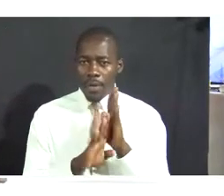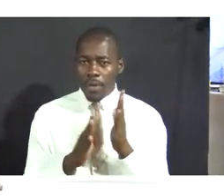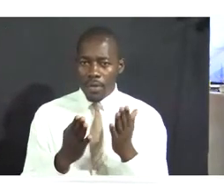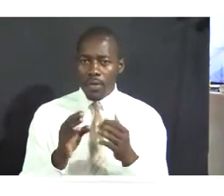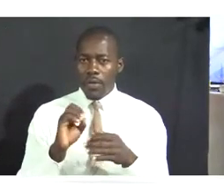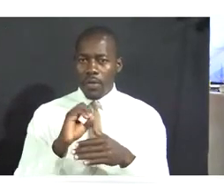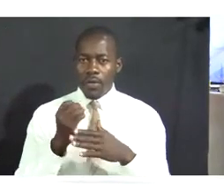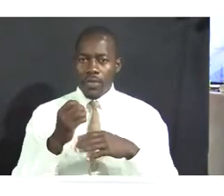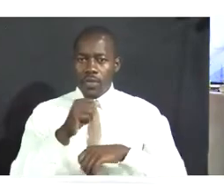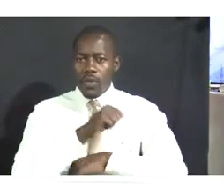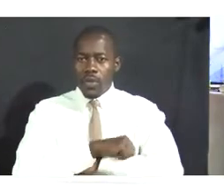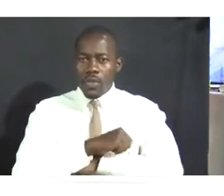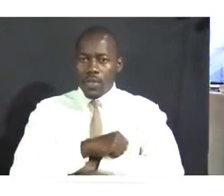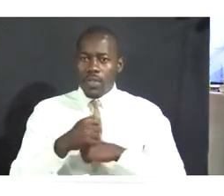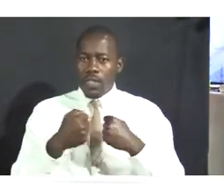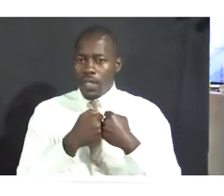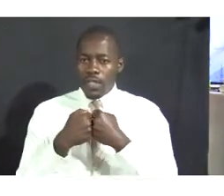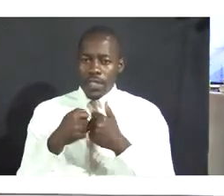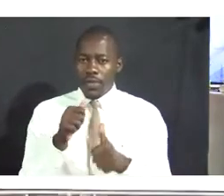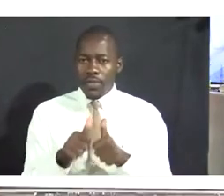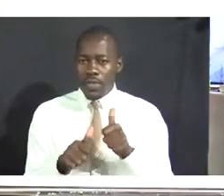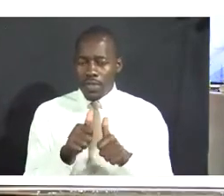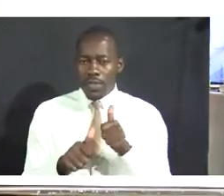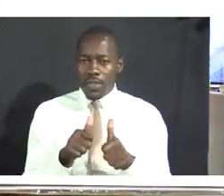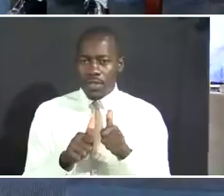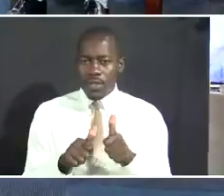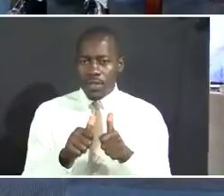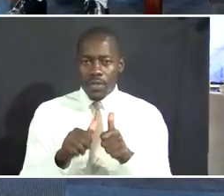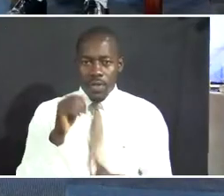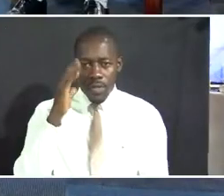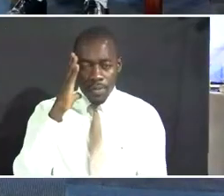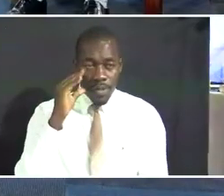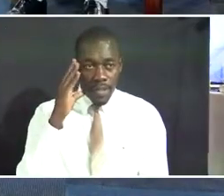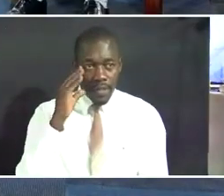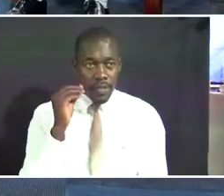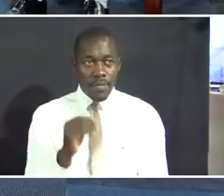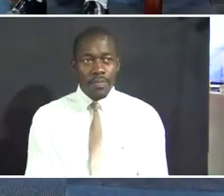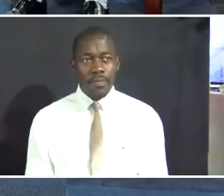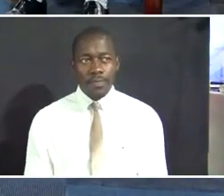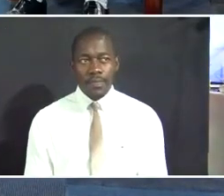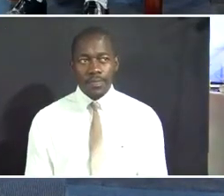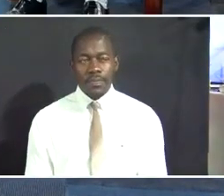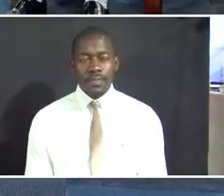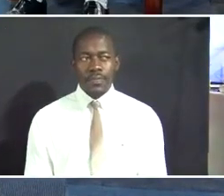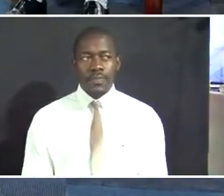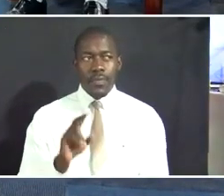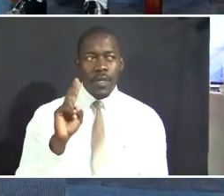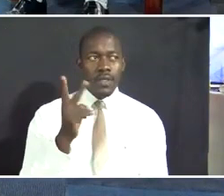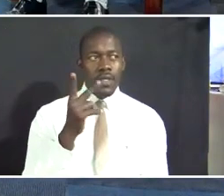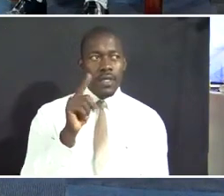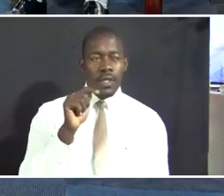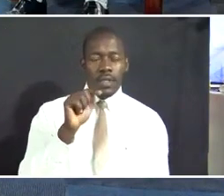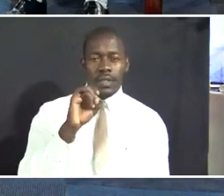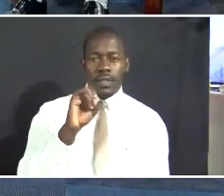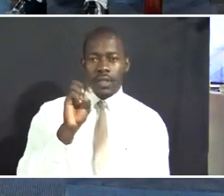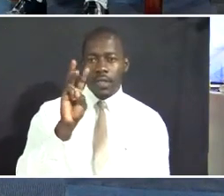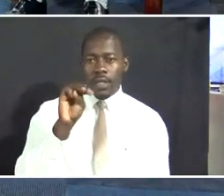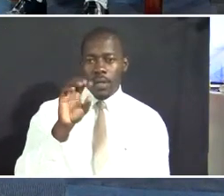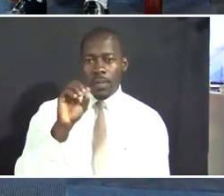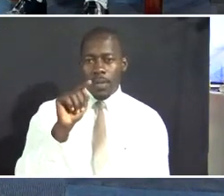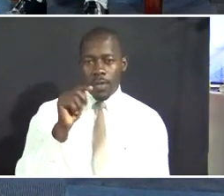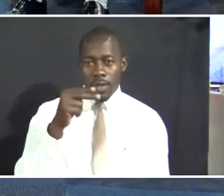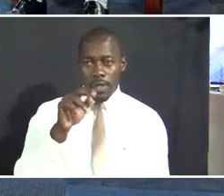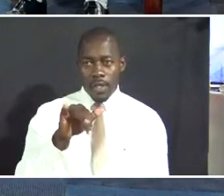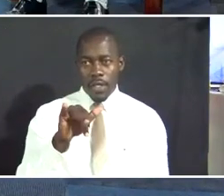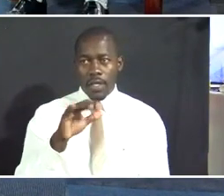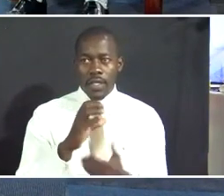Thank you very much. I'll first go to the book of 2 Timothy, chapter